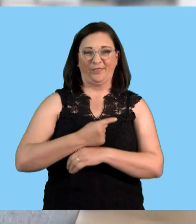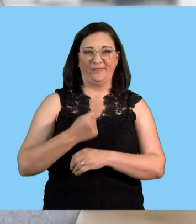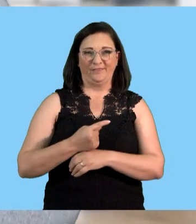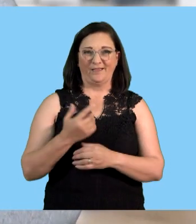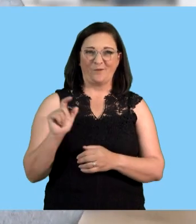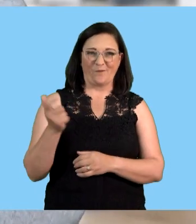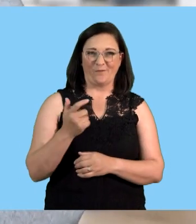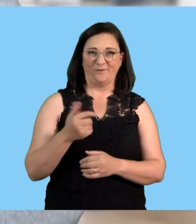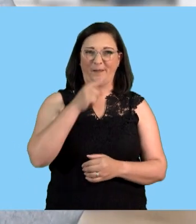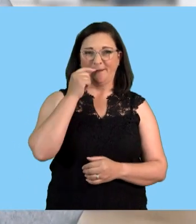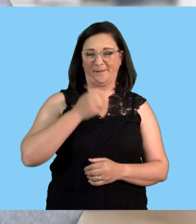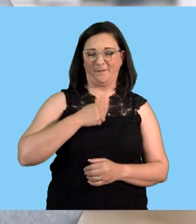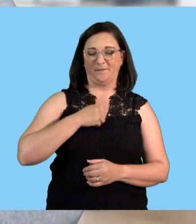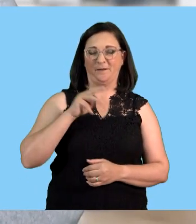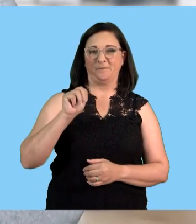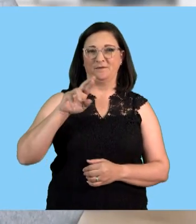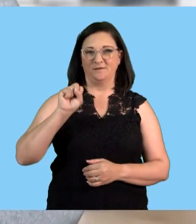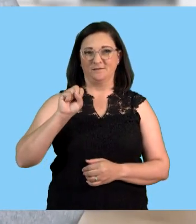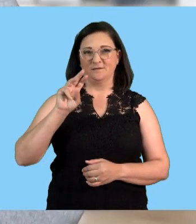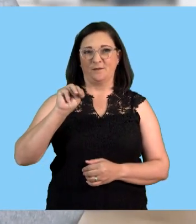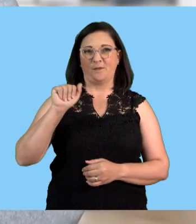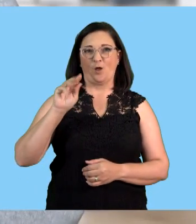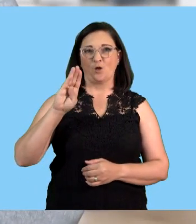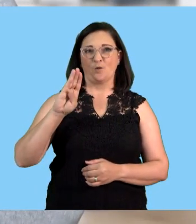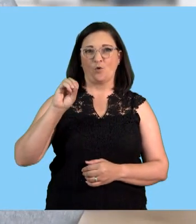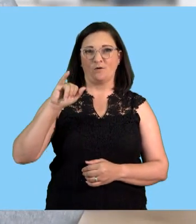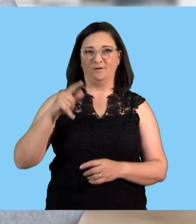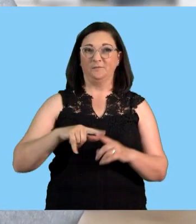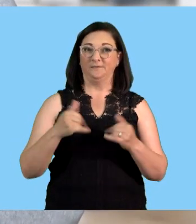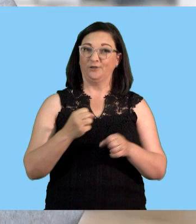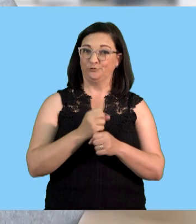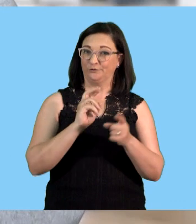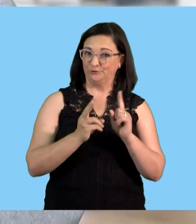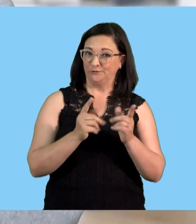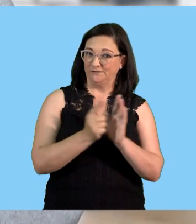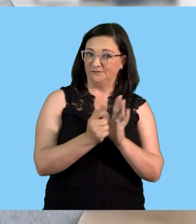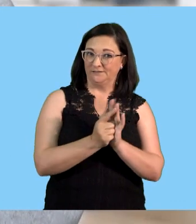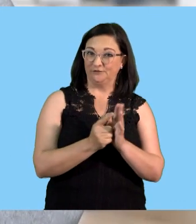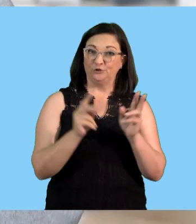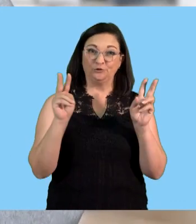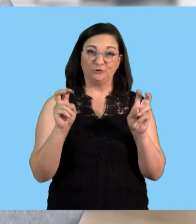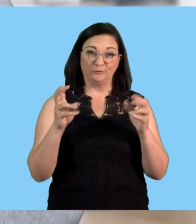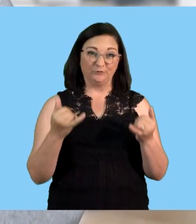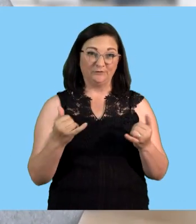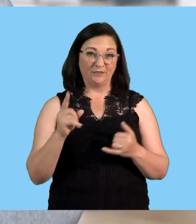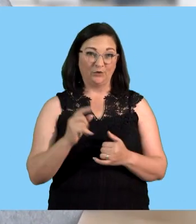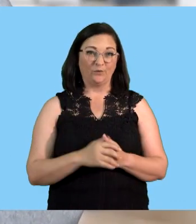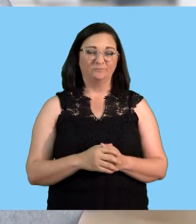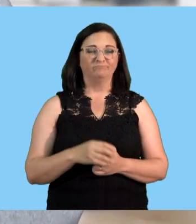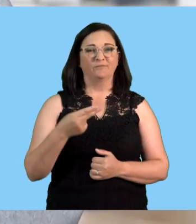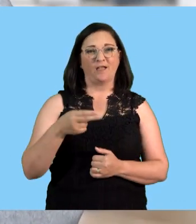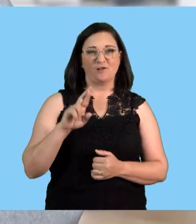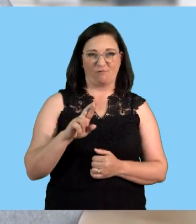Good day, everybody. My name is Ms. Maboe. Welcome you to Grade 12 Business Studies lessons. Today's topic is on